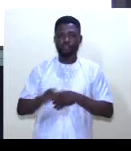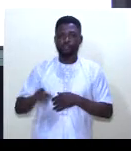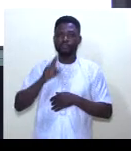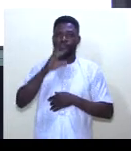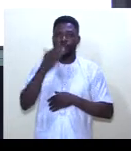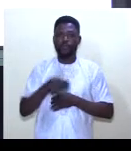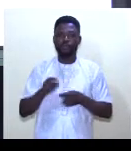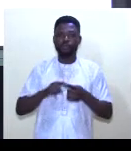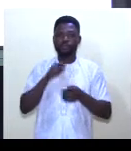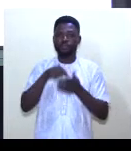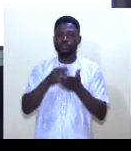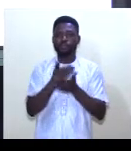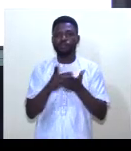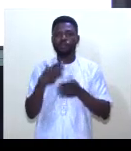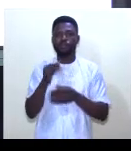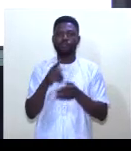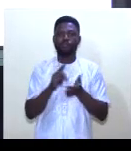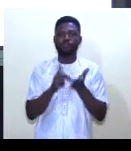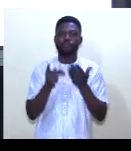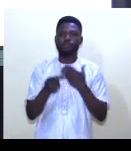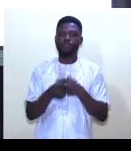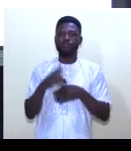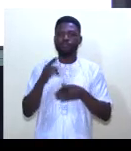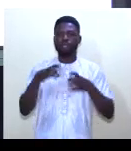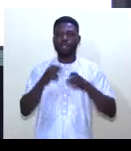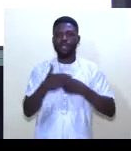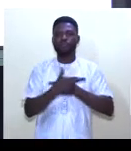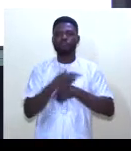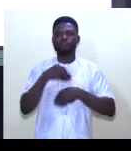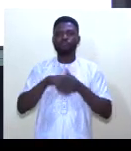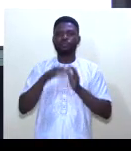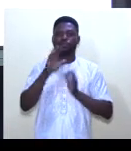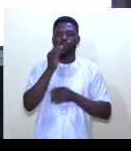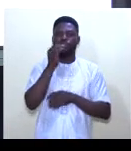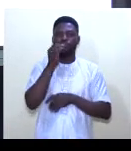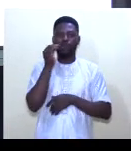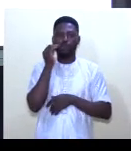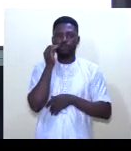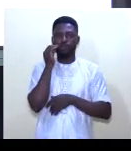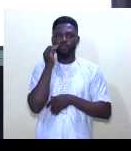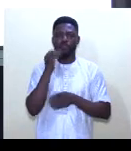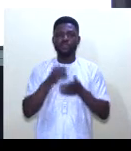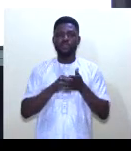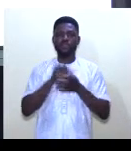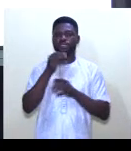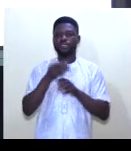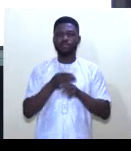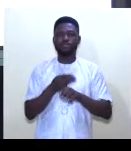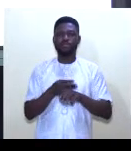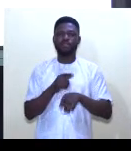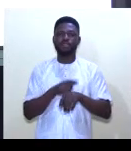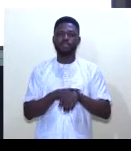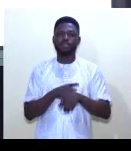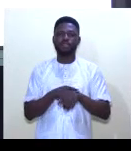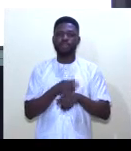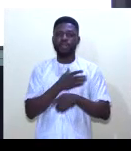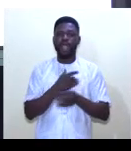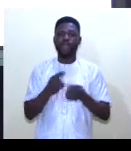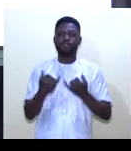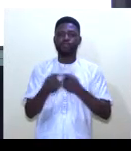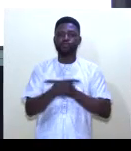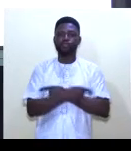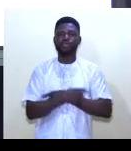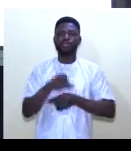Hello children, you're welcome to this segment of the program, The Classroom in Your Home. It is mathematics